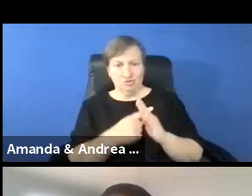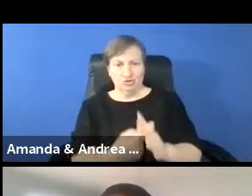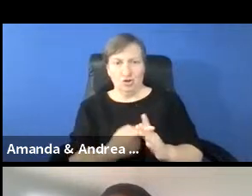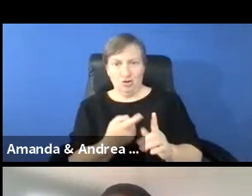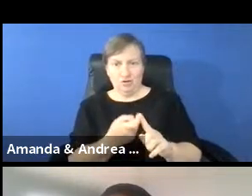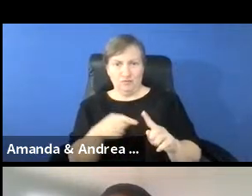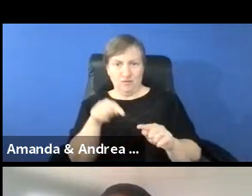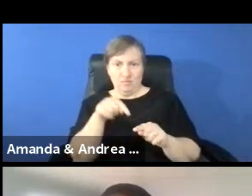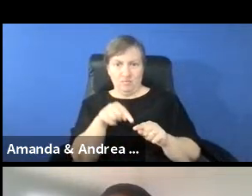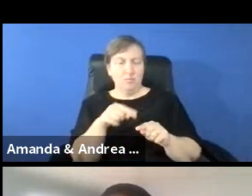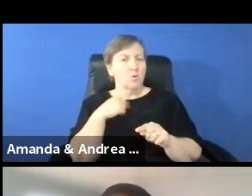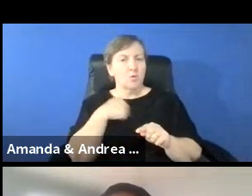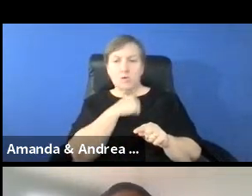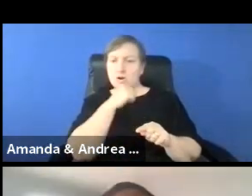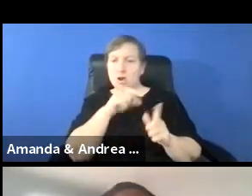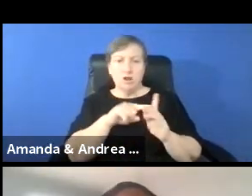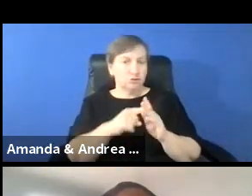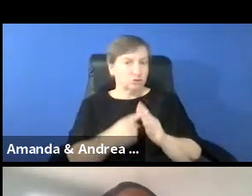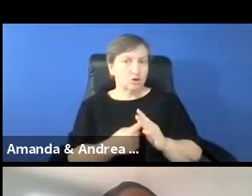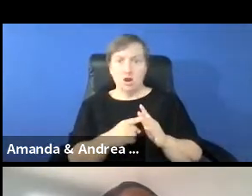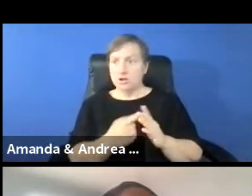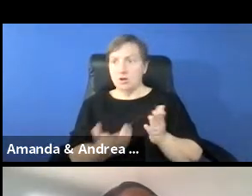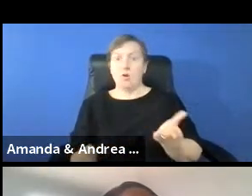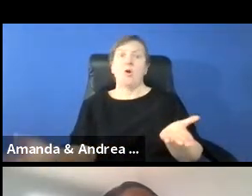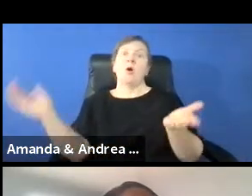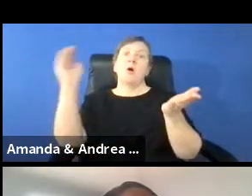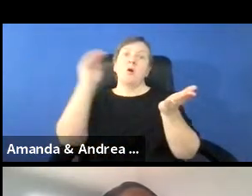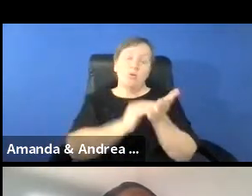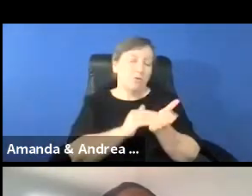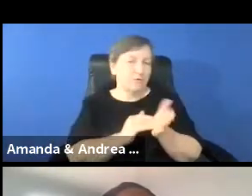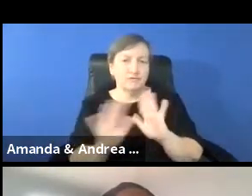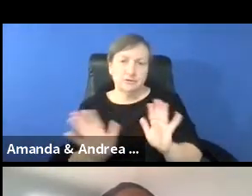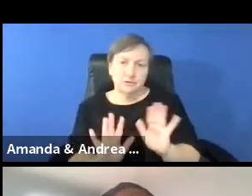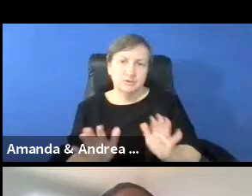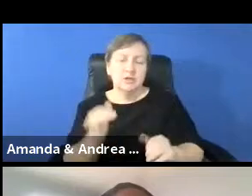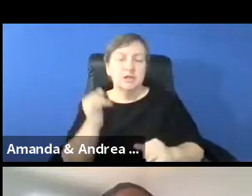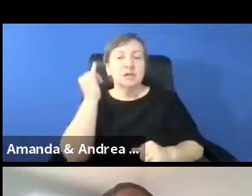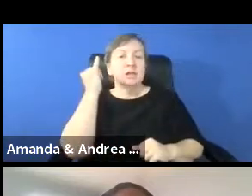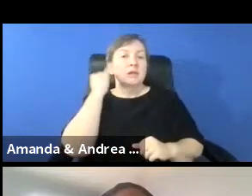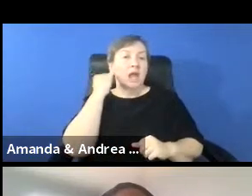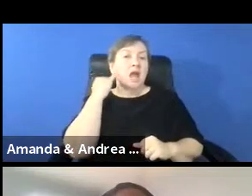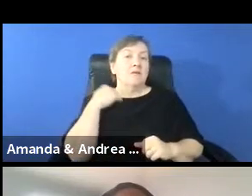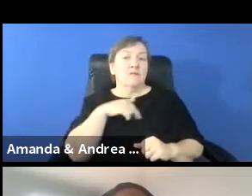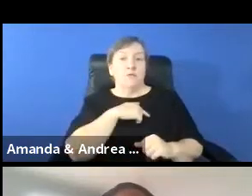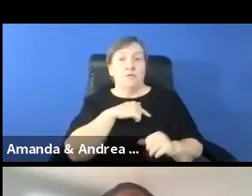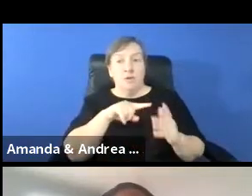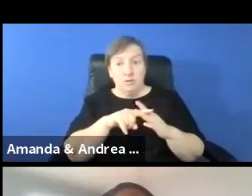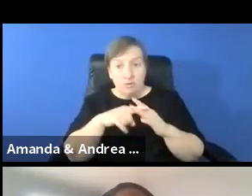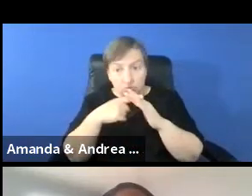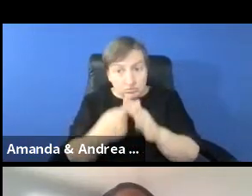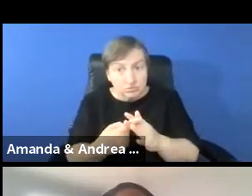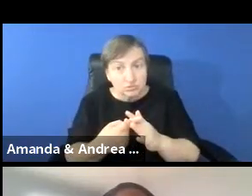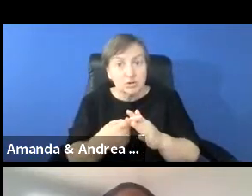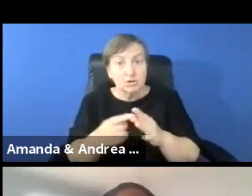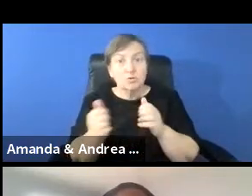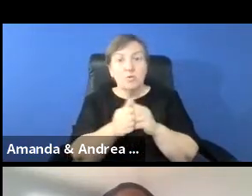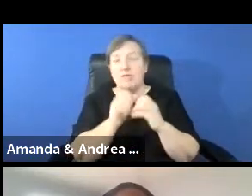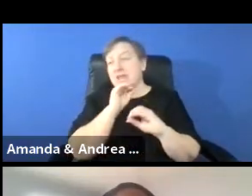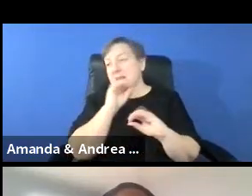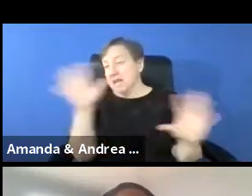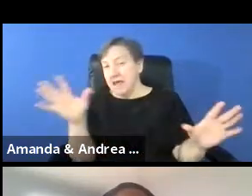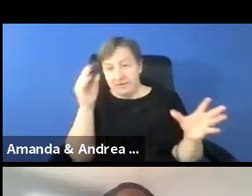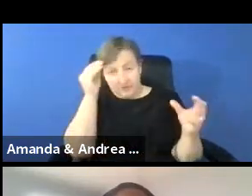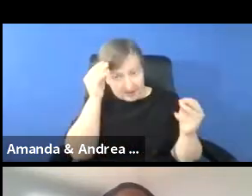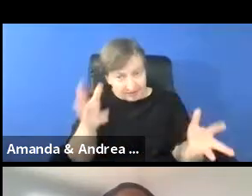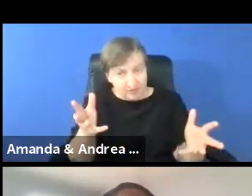not starting at ground zero, and I would agree, if we were starting with none of the